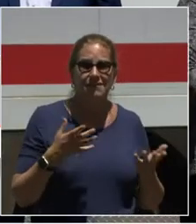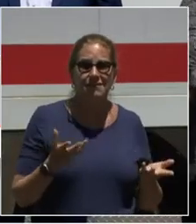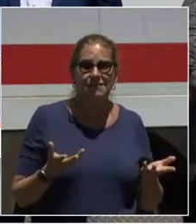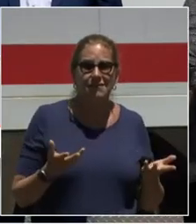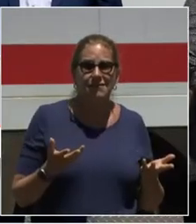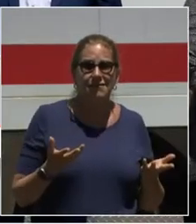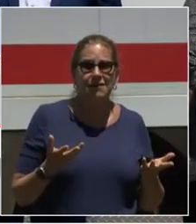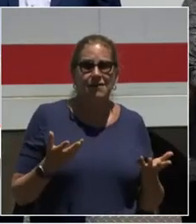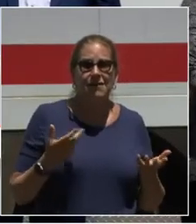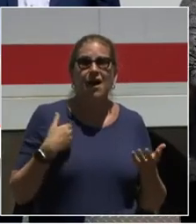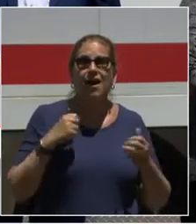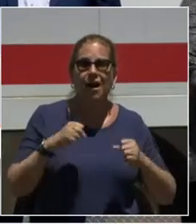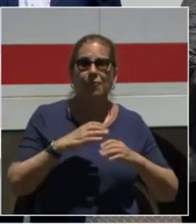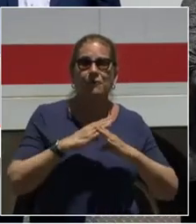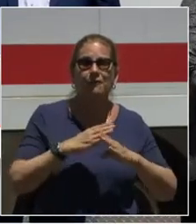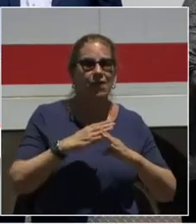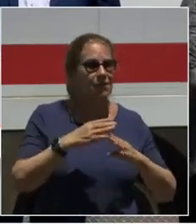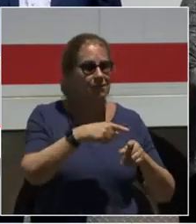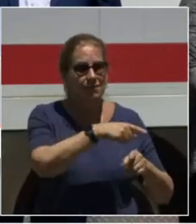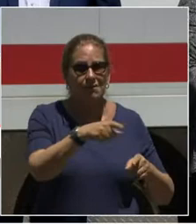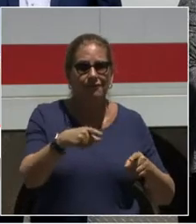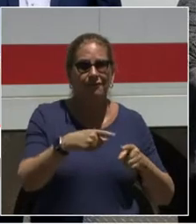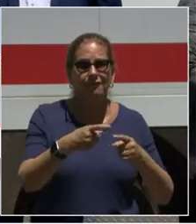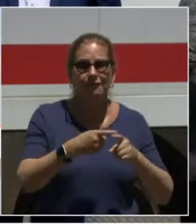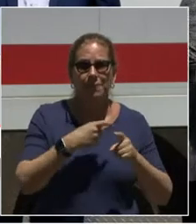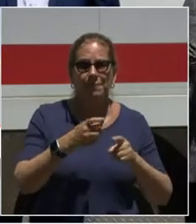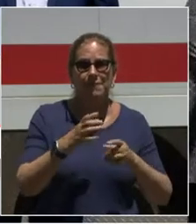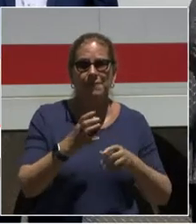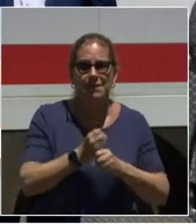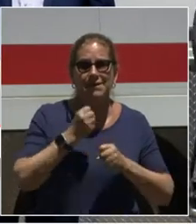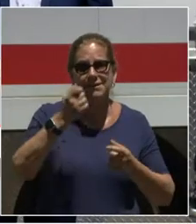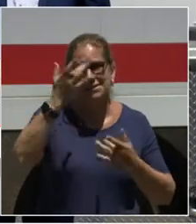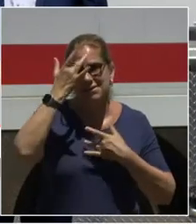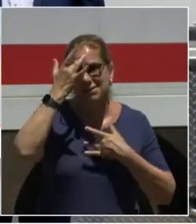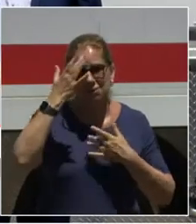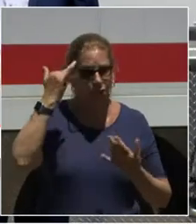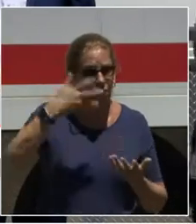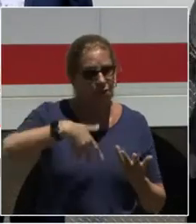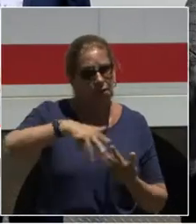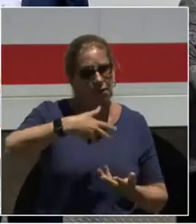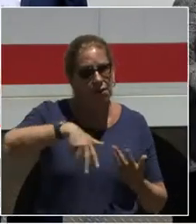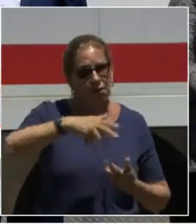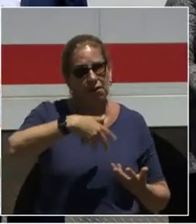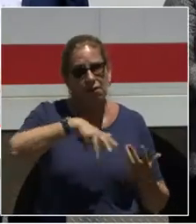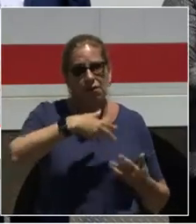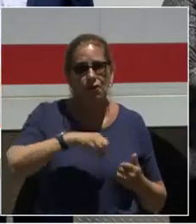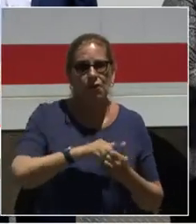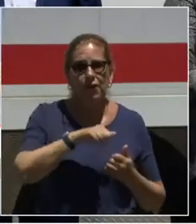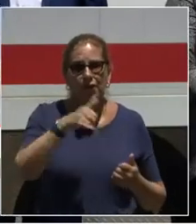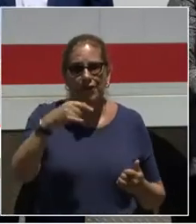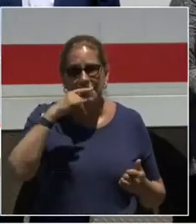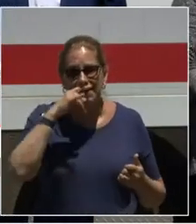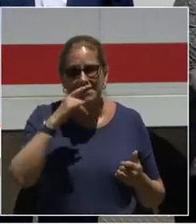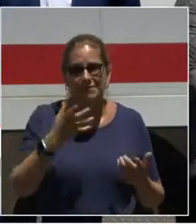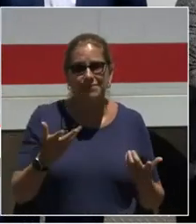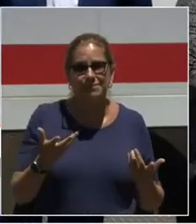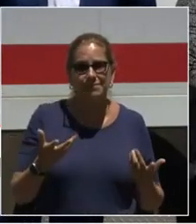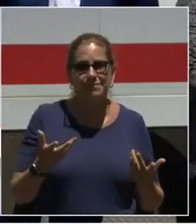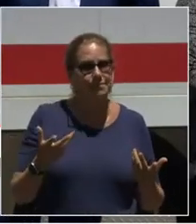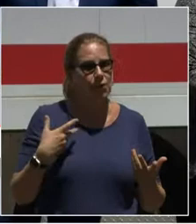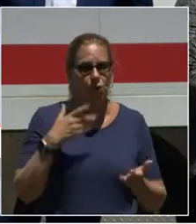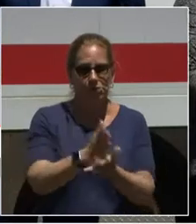preventable disease circulate in one of our buildings. So we have to do everything that we can to stop